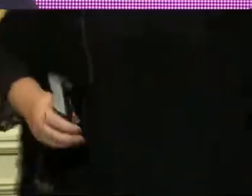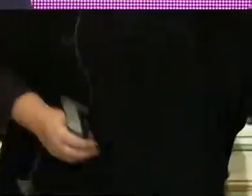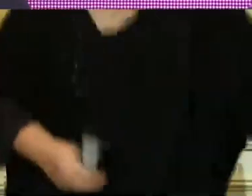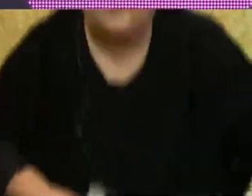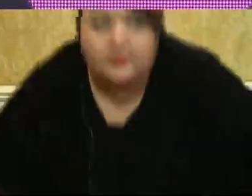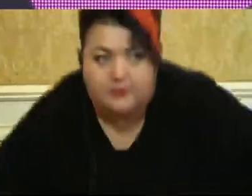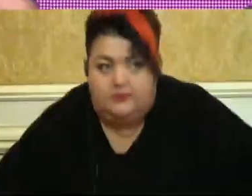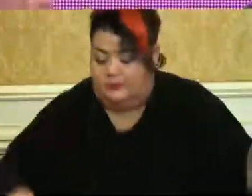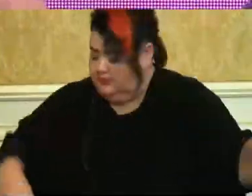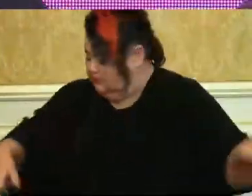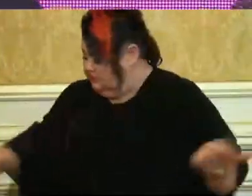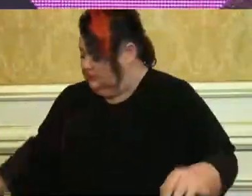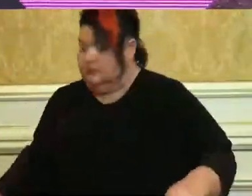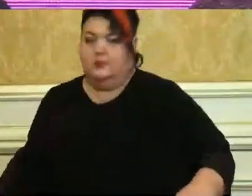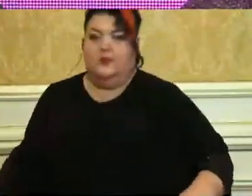Thank you.